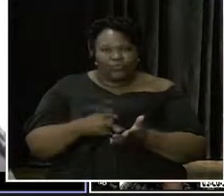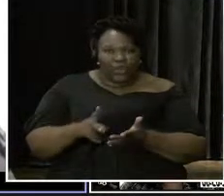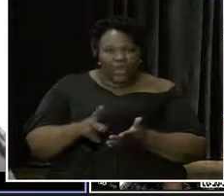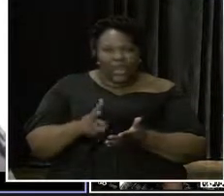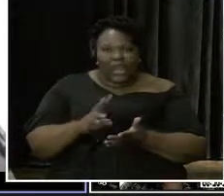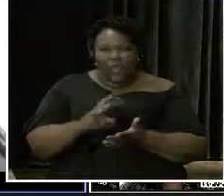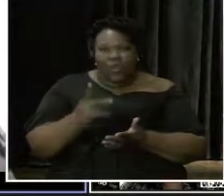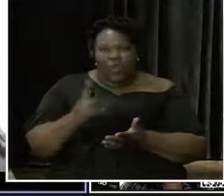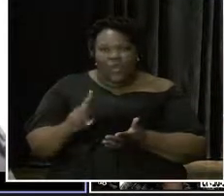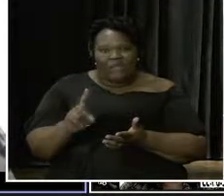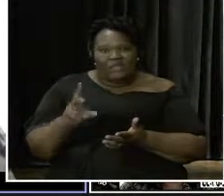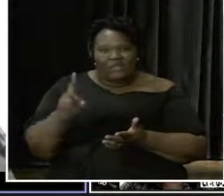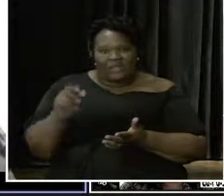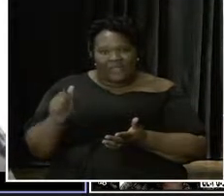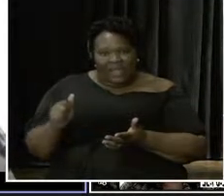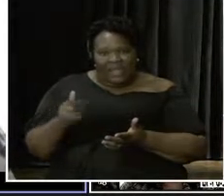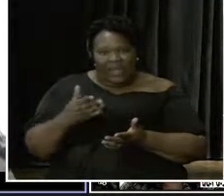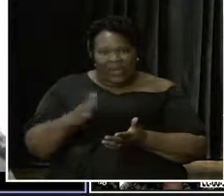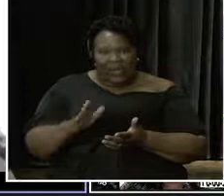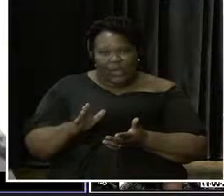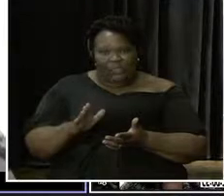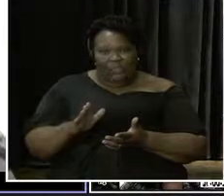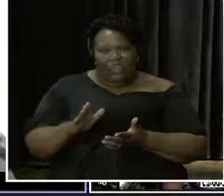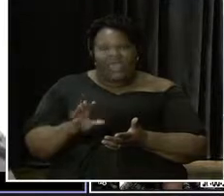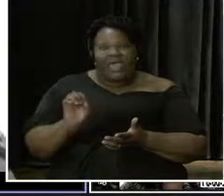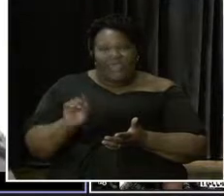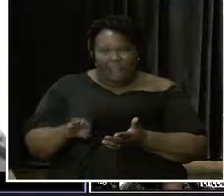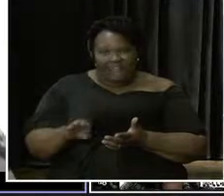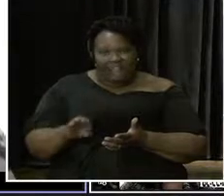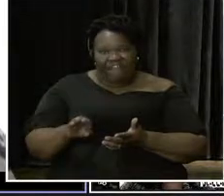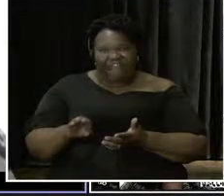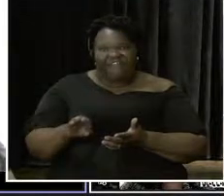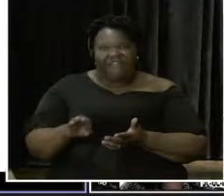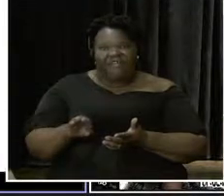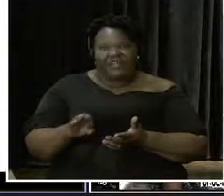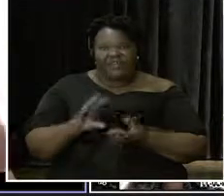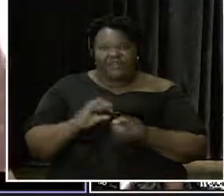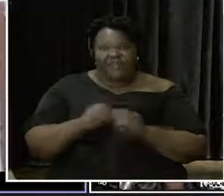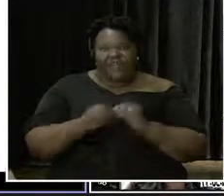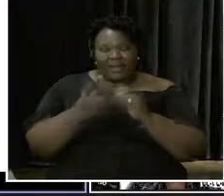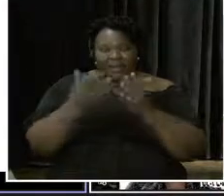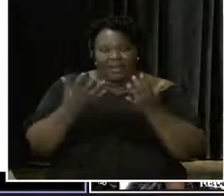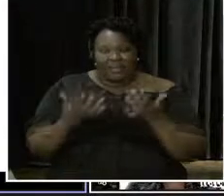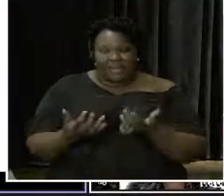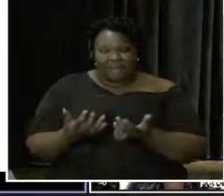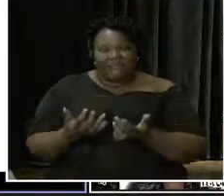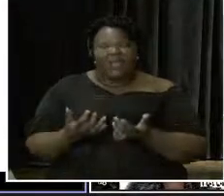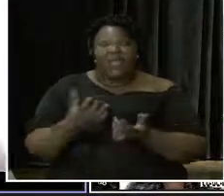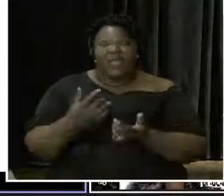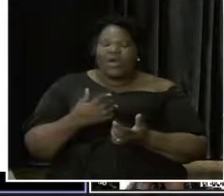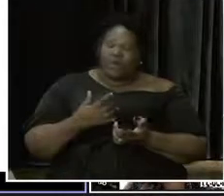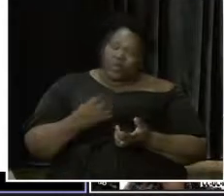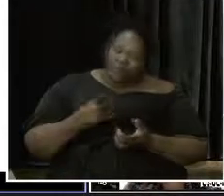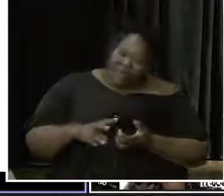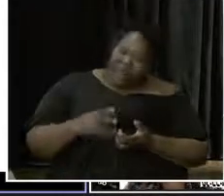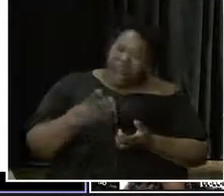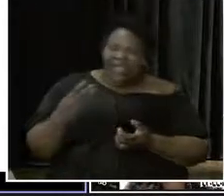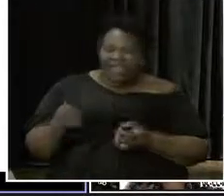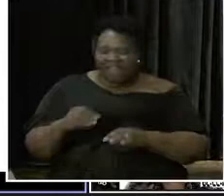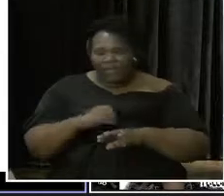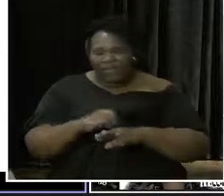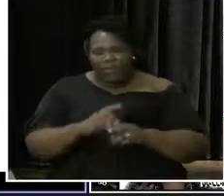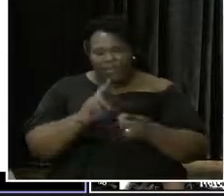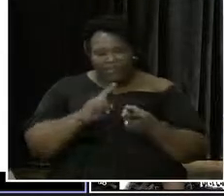believes are political. If this was a reasonable adjustment budget that said, look, we've run into some problems, we have to move some